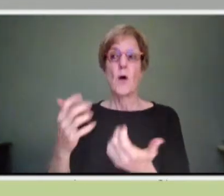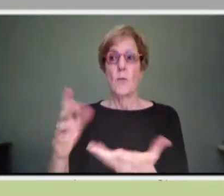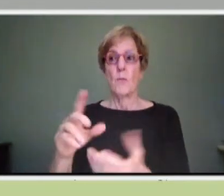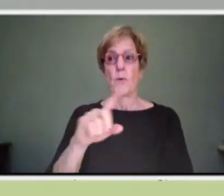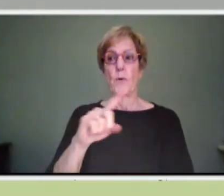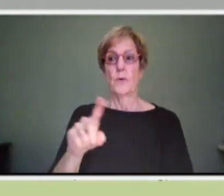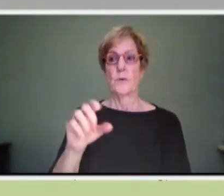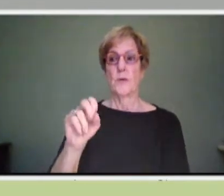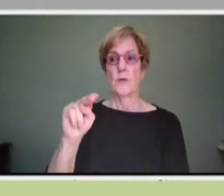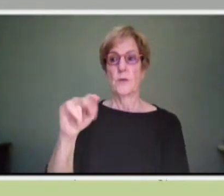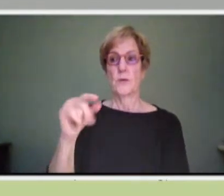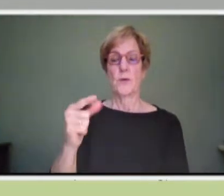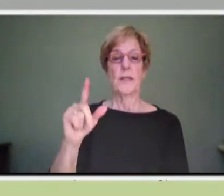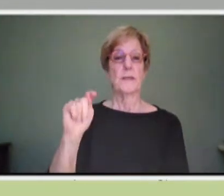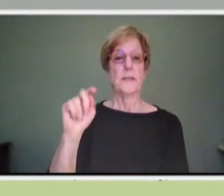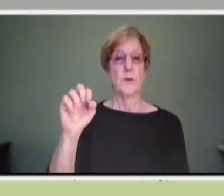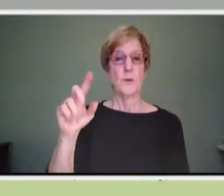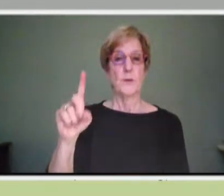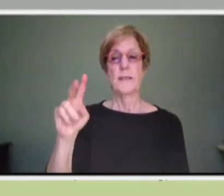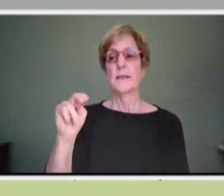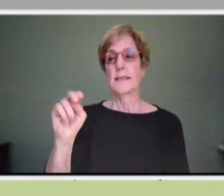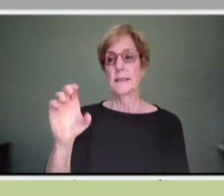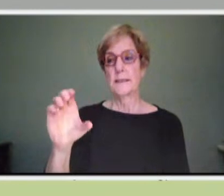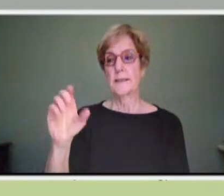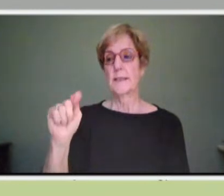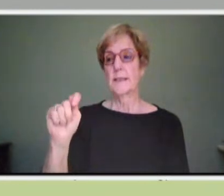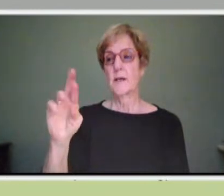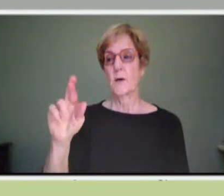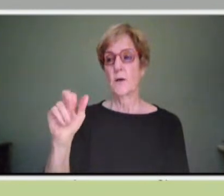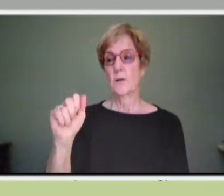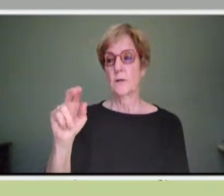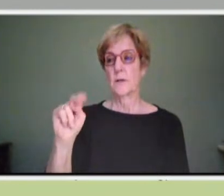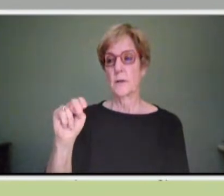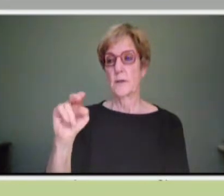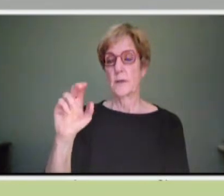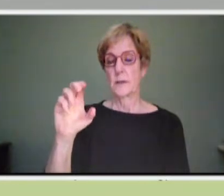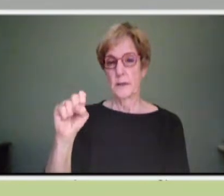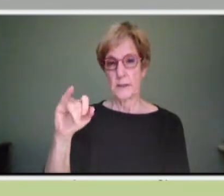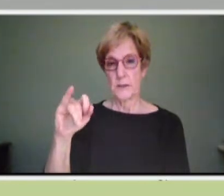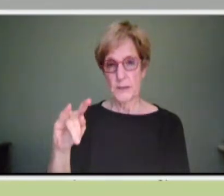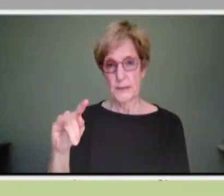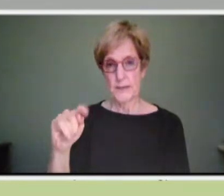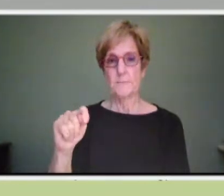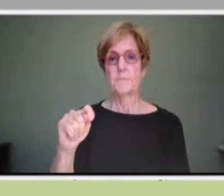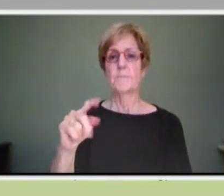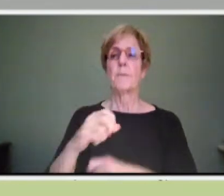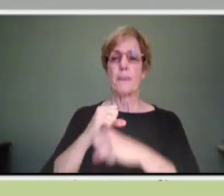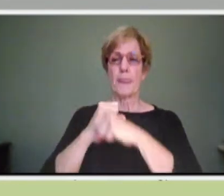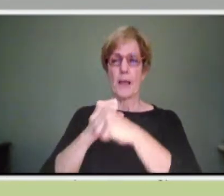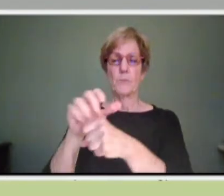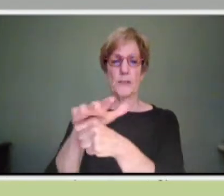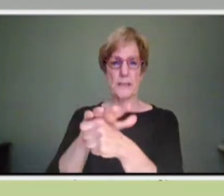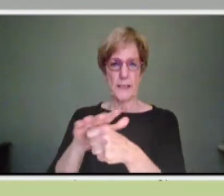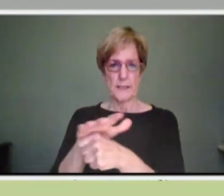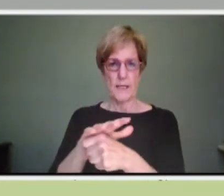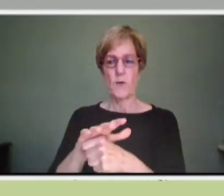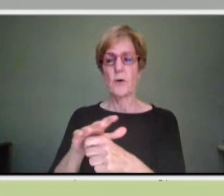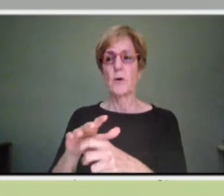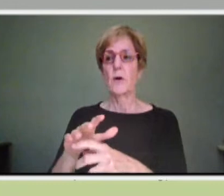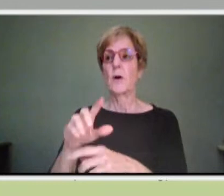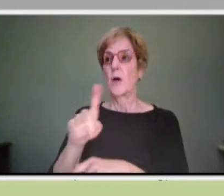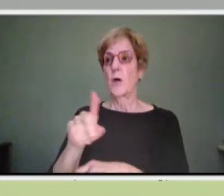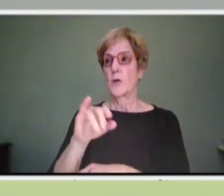zoning is TOD NC, transit oriented development, neighborhood center, Lower Lake Wiley protected area. The zoning committee